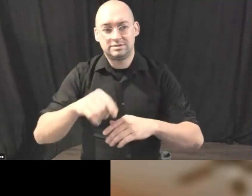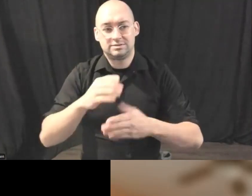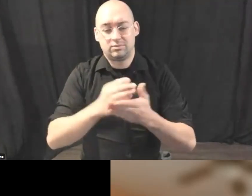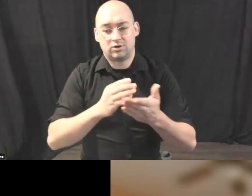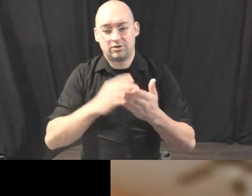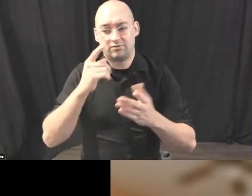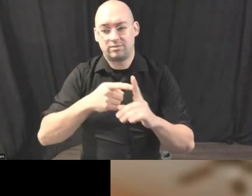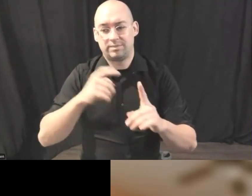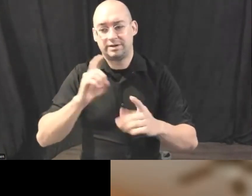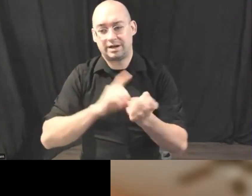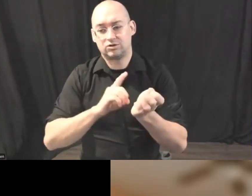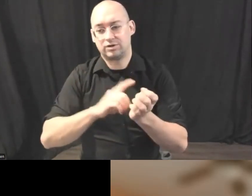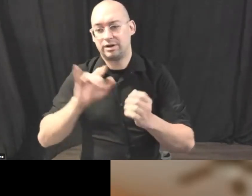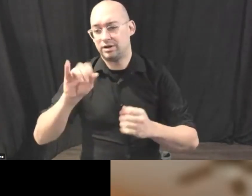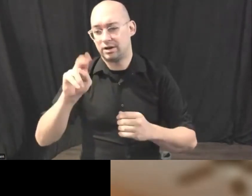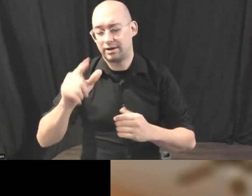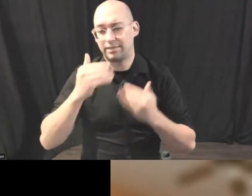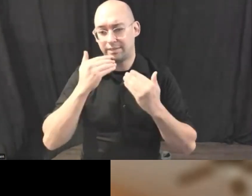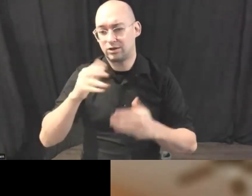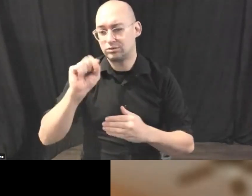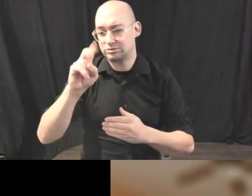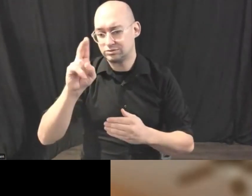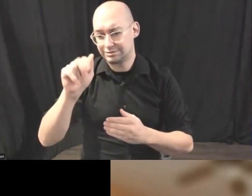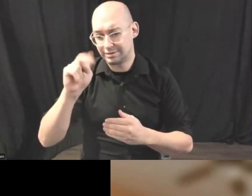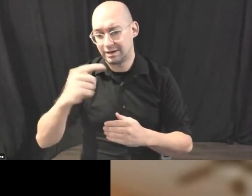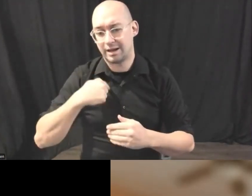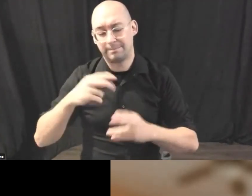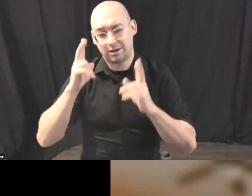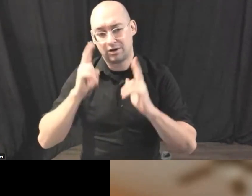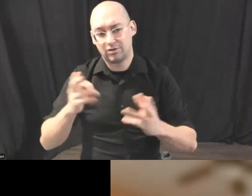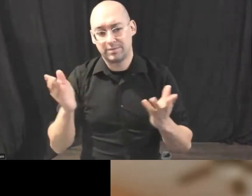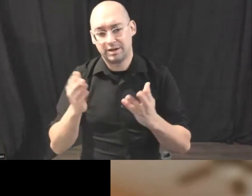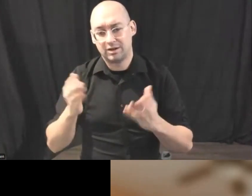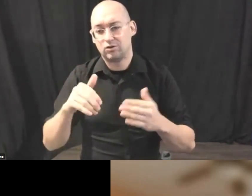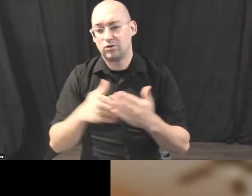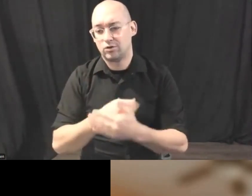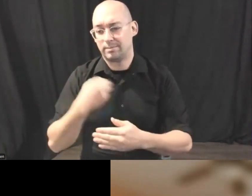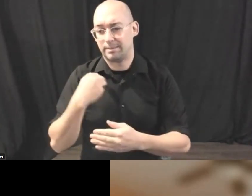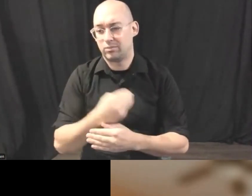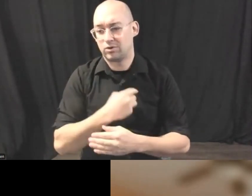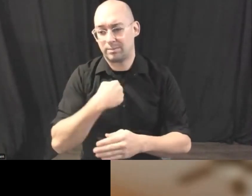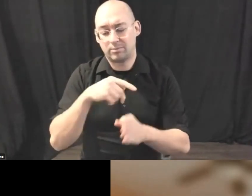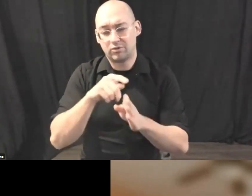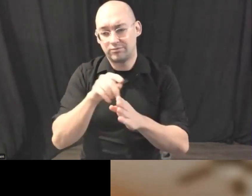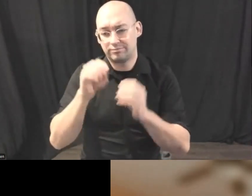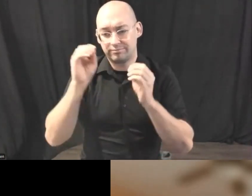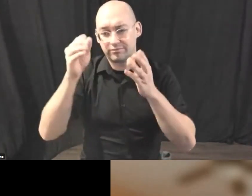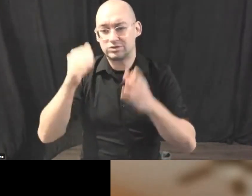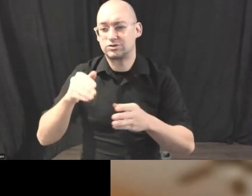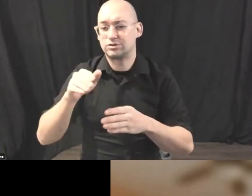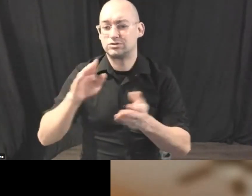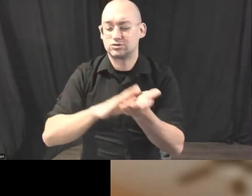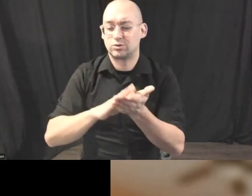Thank you so much, Susan. I'm really honored to be here as a new member of the committee. I'm a professor at the Betty Irene Moore School of Nursing at